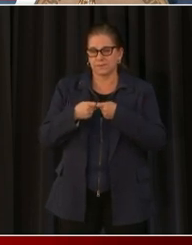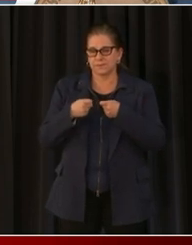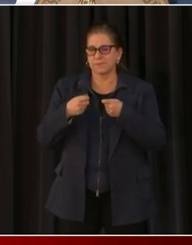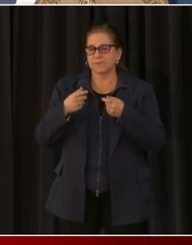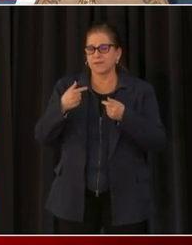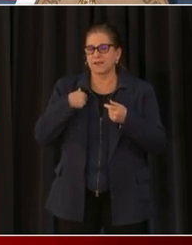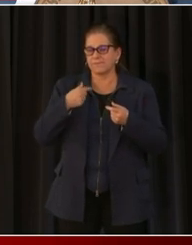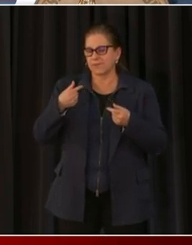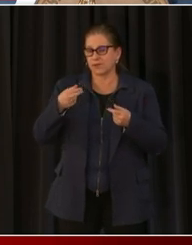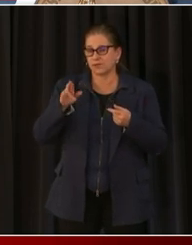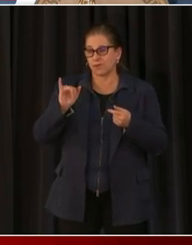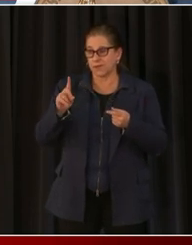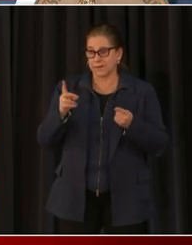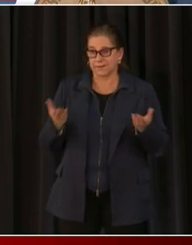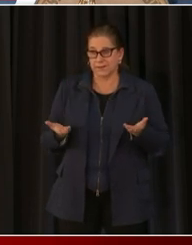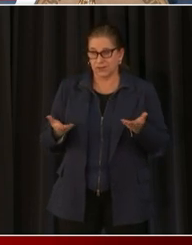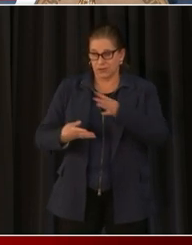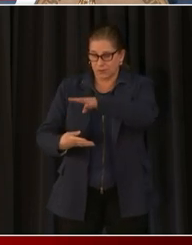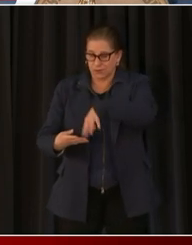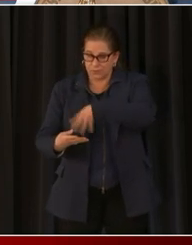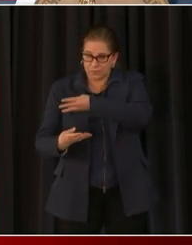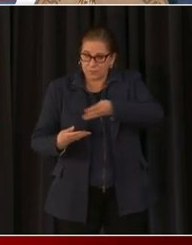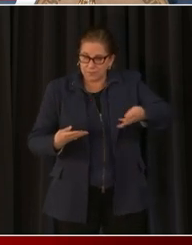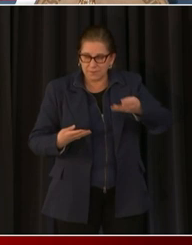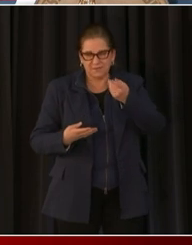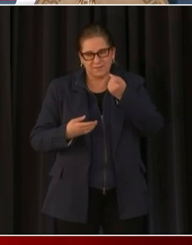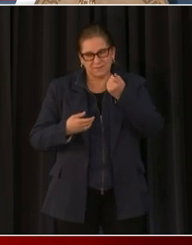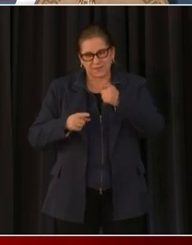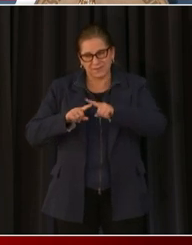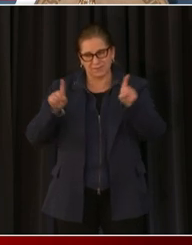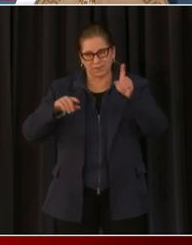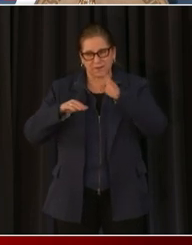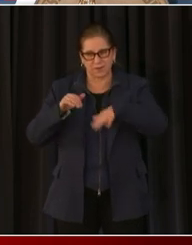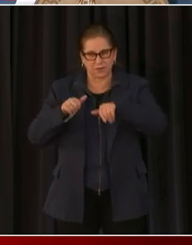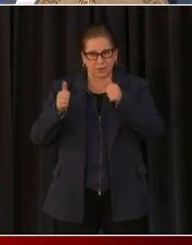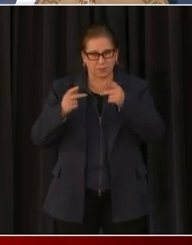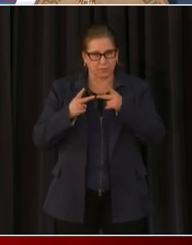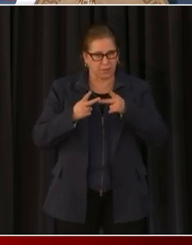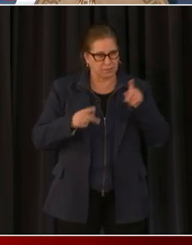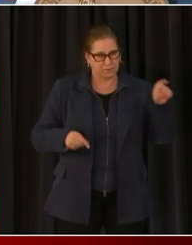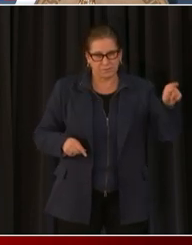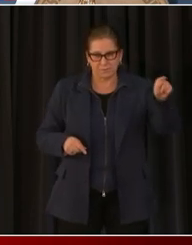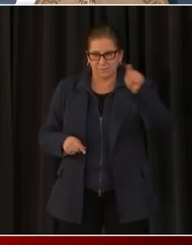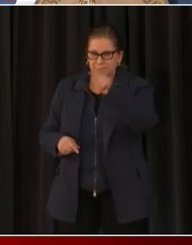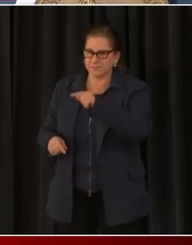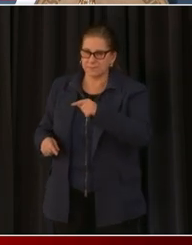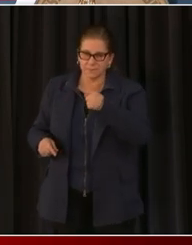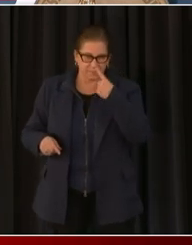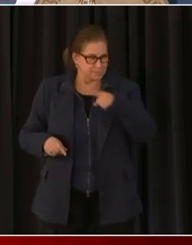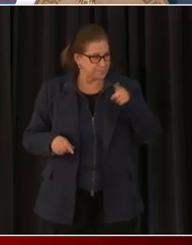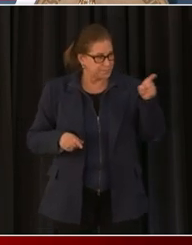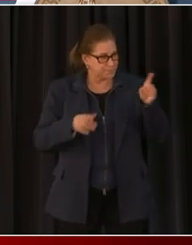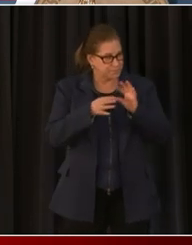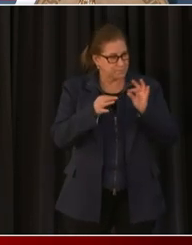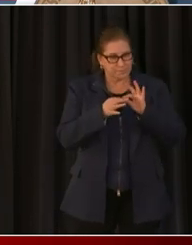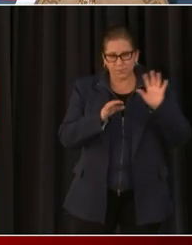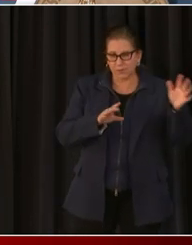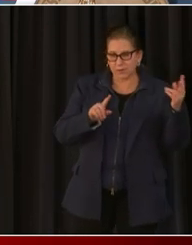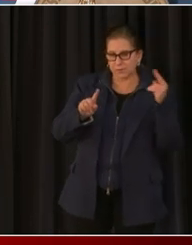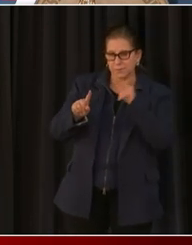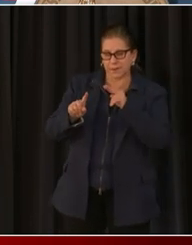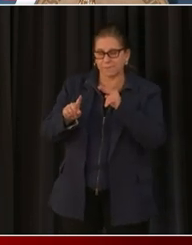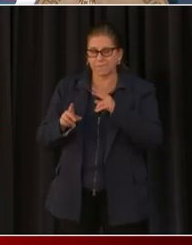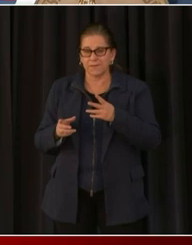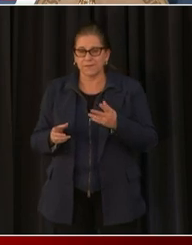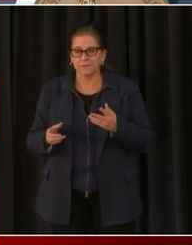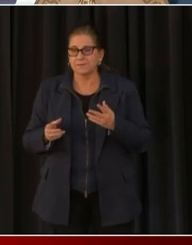Chris, it may be a good idea as well from an emergency management point of view to talk about what people should have in their